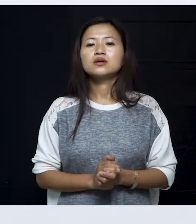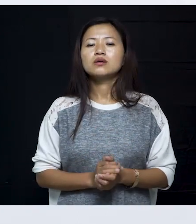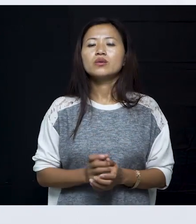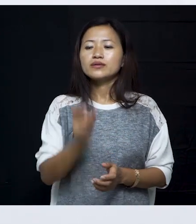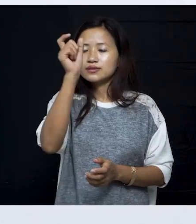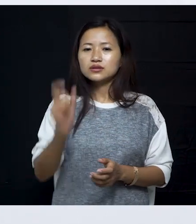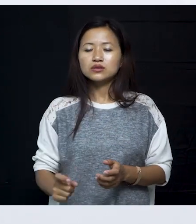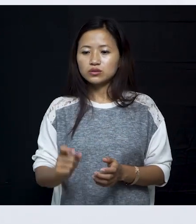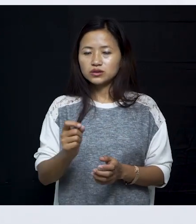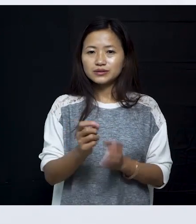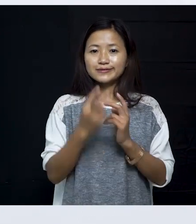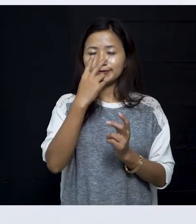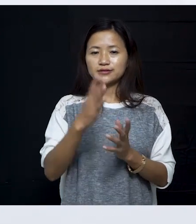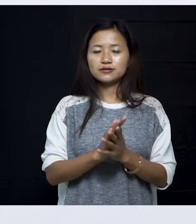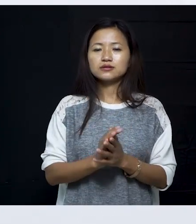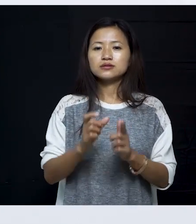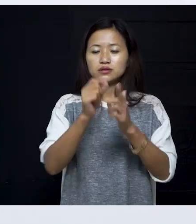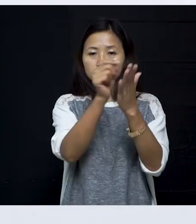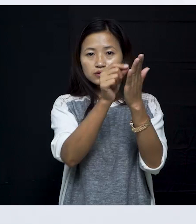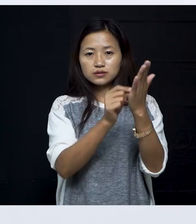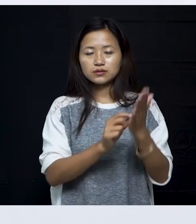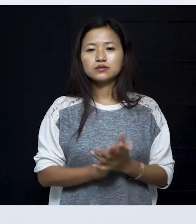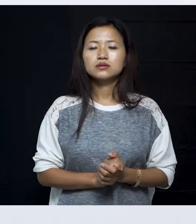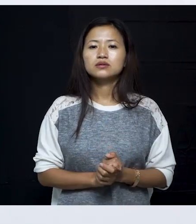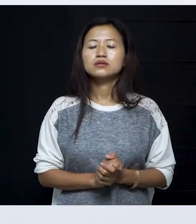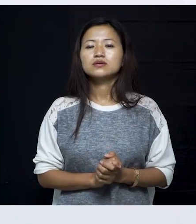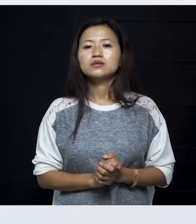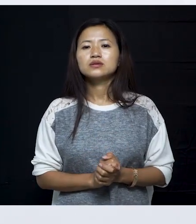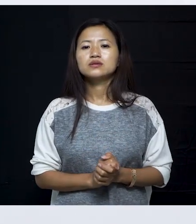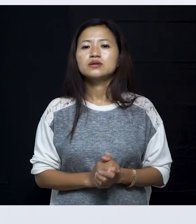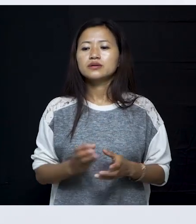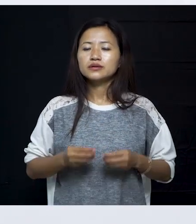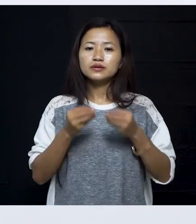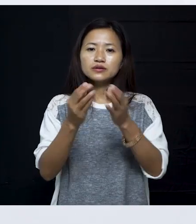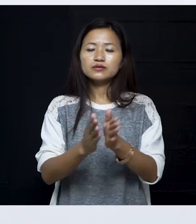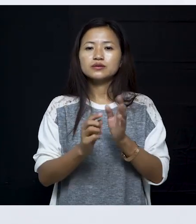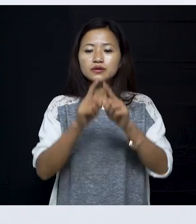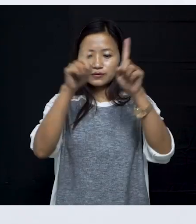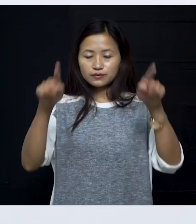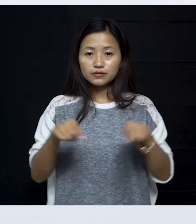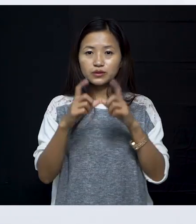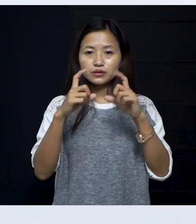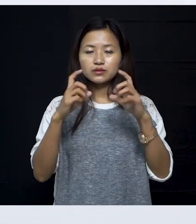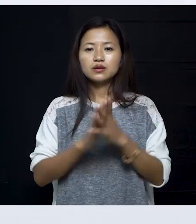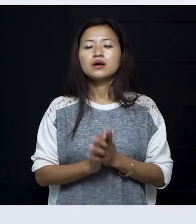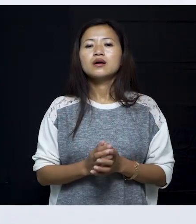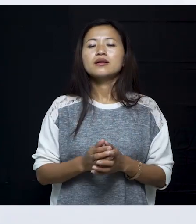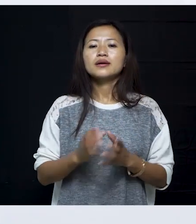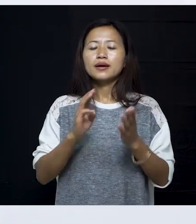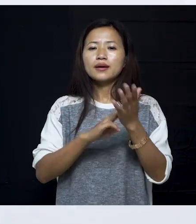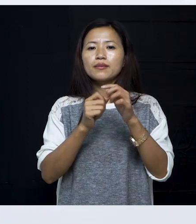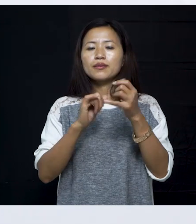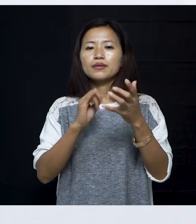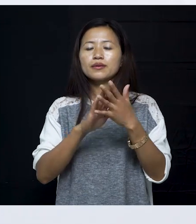audition going to take place? The details. And you can also give a picture of a mask, not the